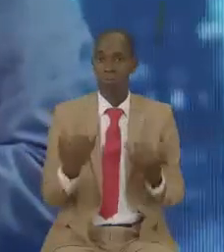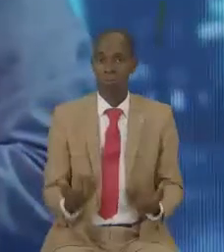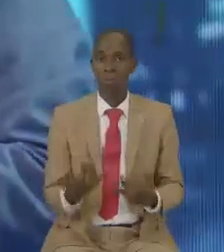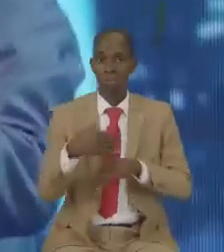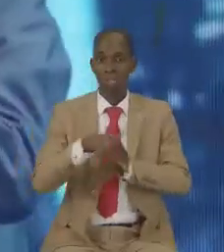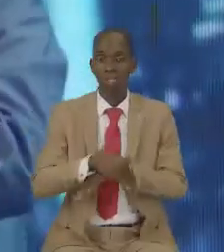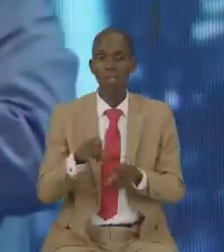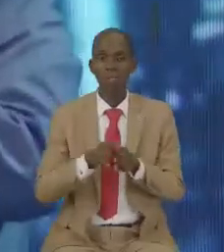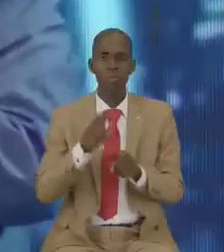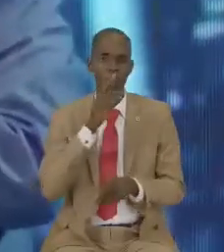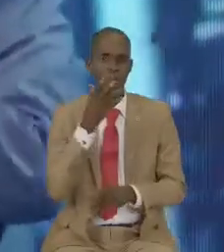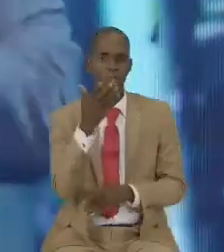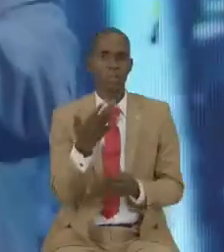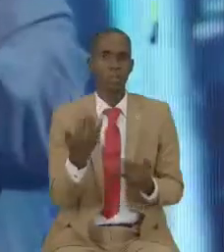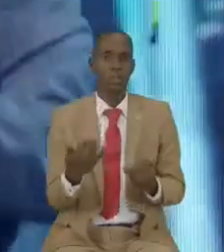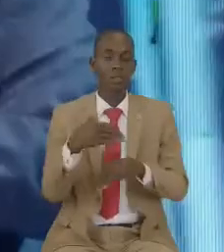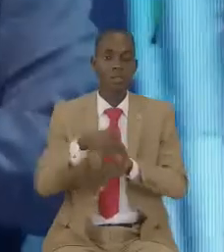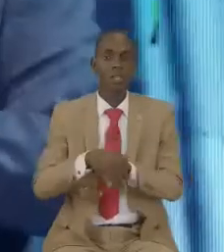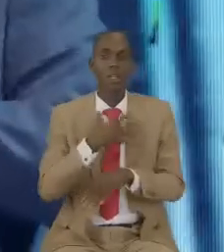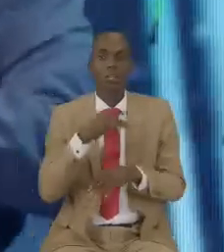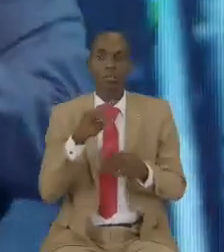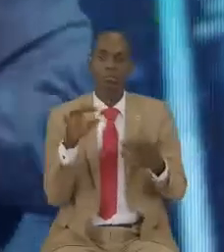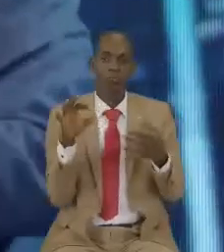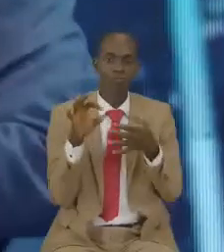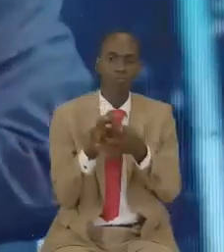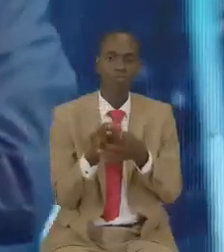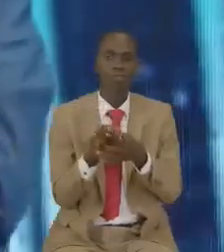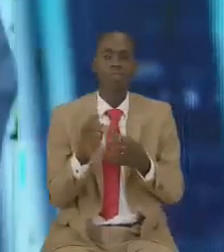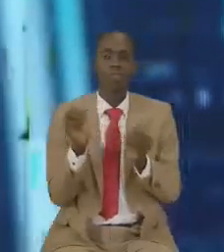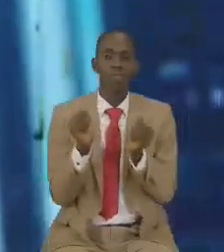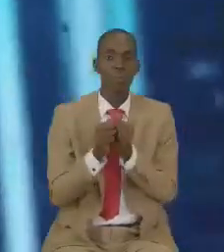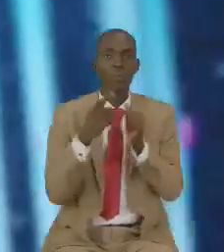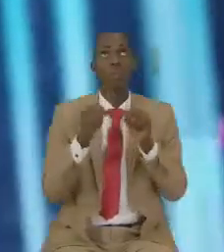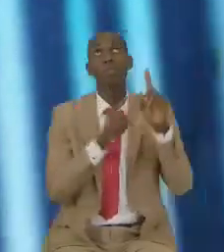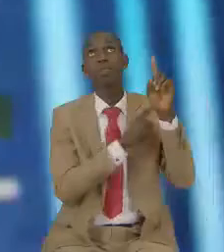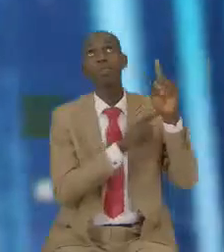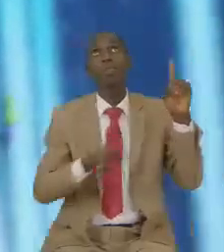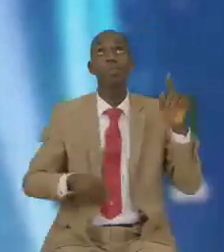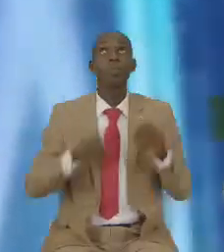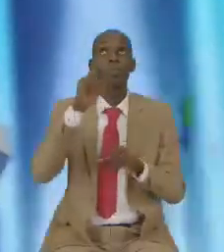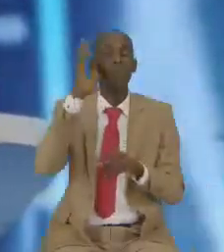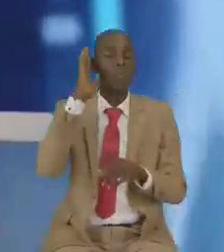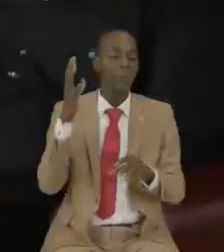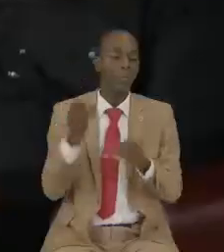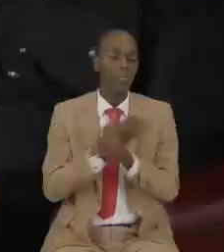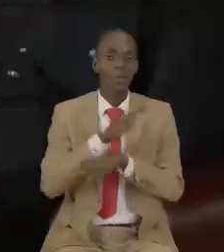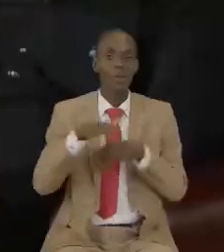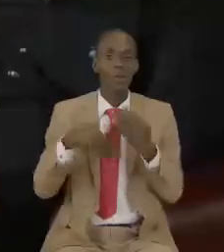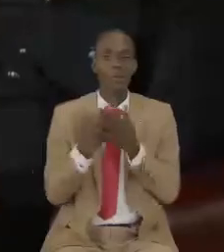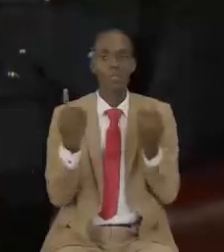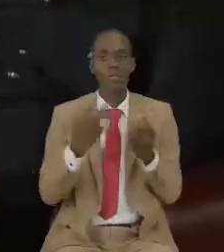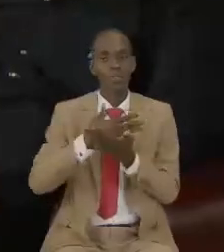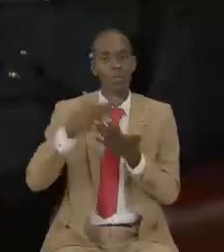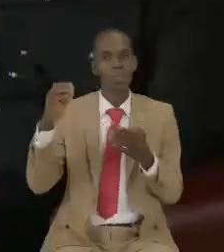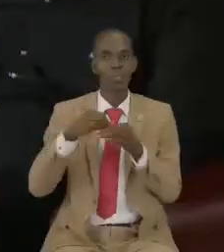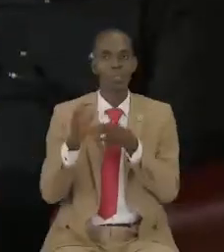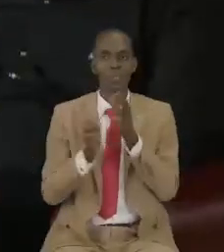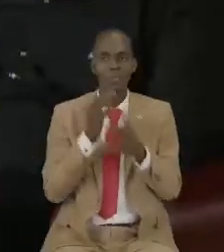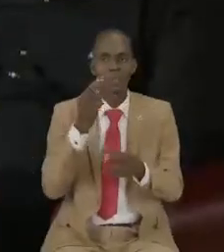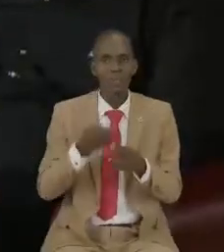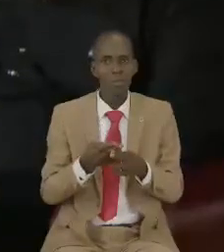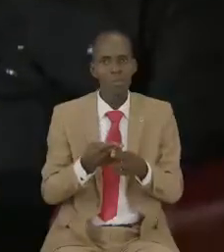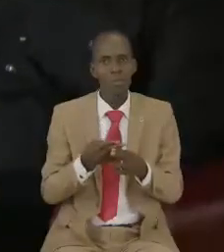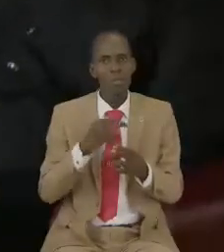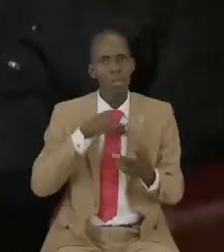are there tonight, and you link up and connect with the Lord, he'll take all your sin away. I thought you'd say a